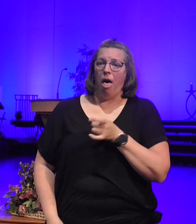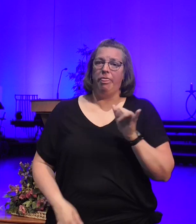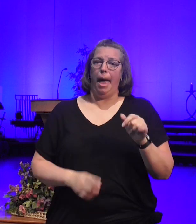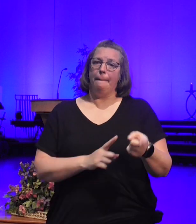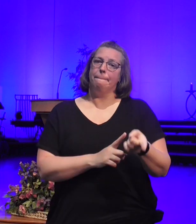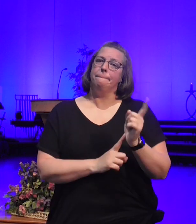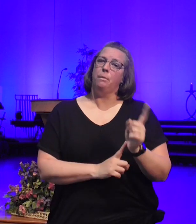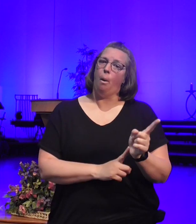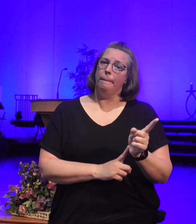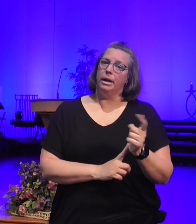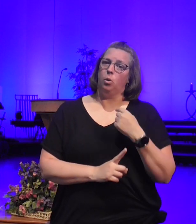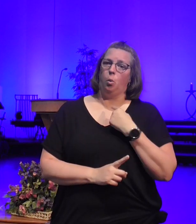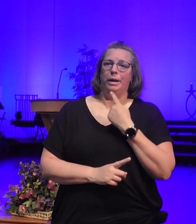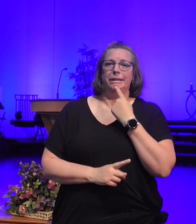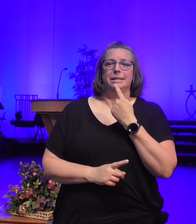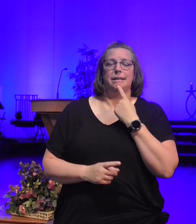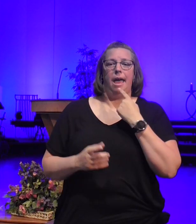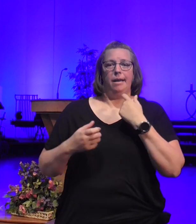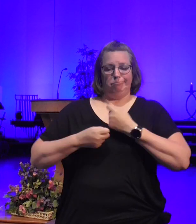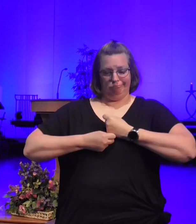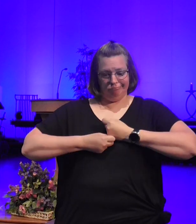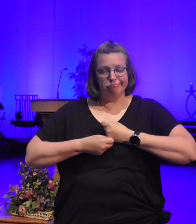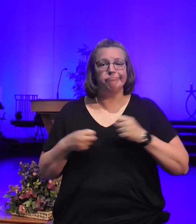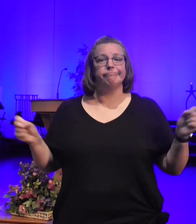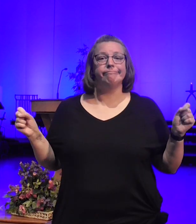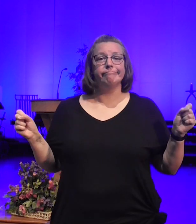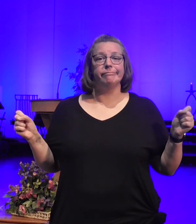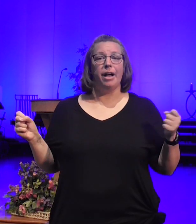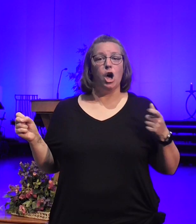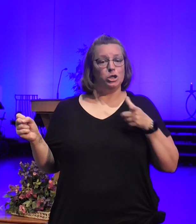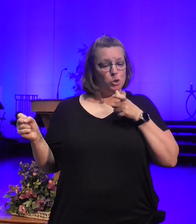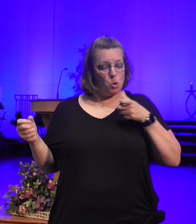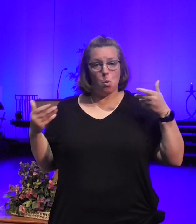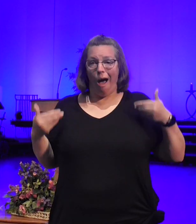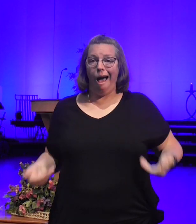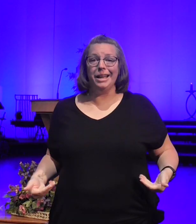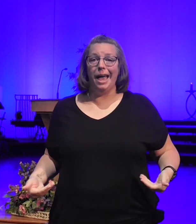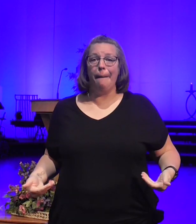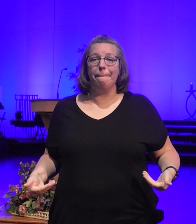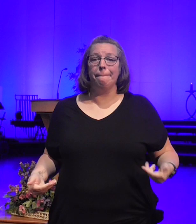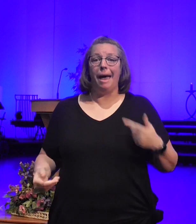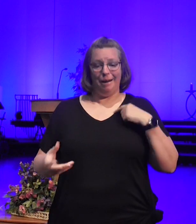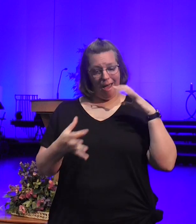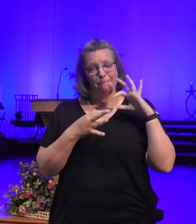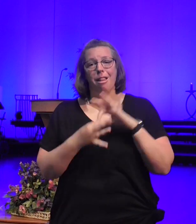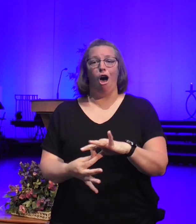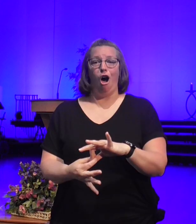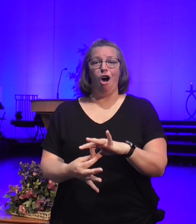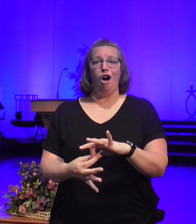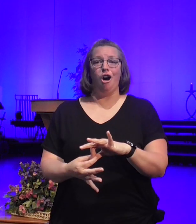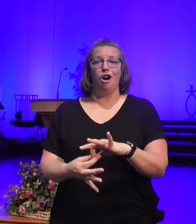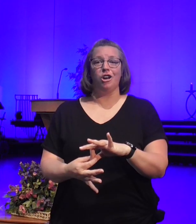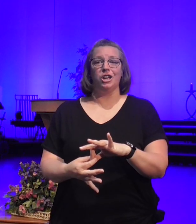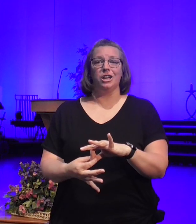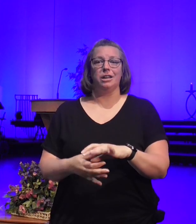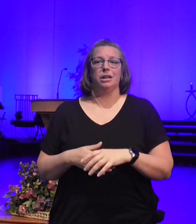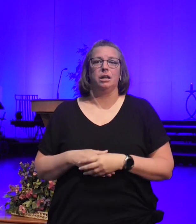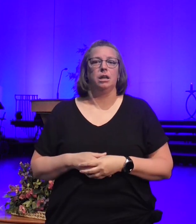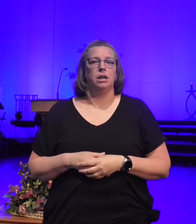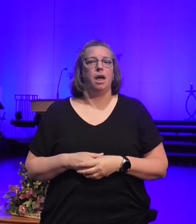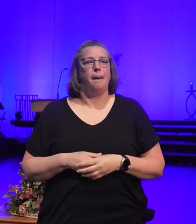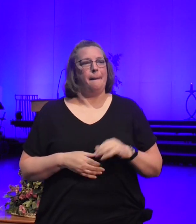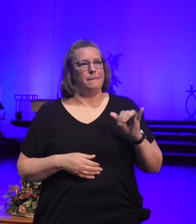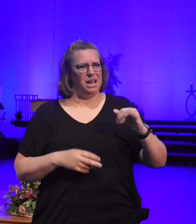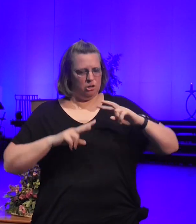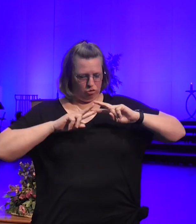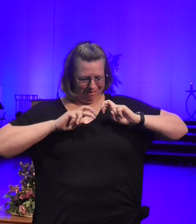say, this is who I am, and I'm going to choose to belong. But it takes looking at that origin,